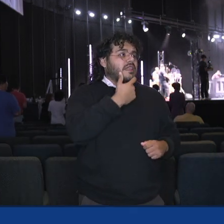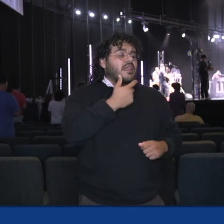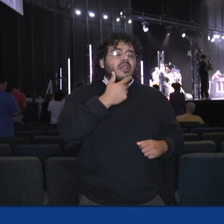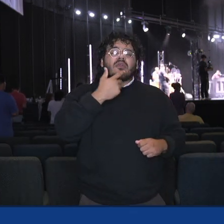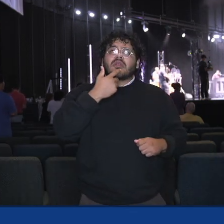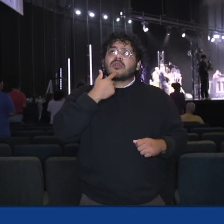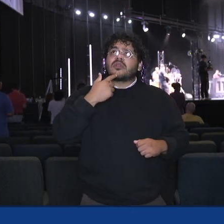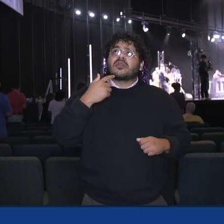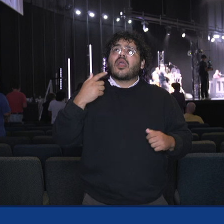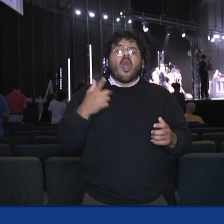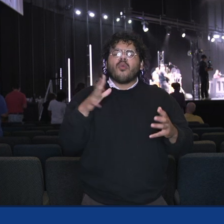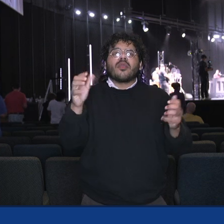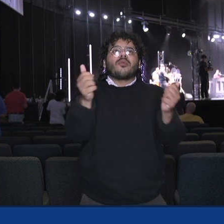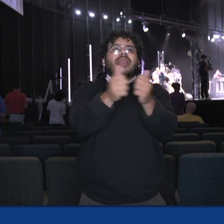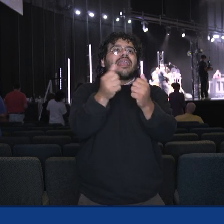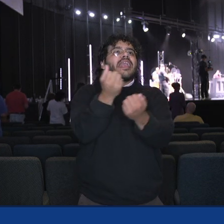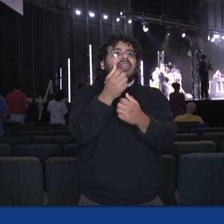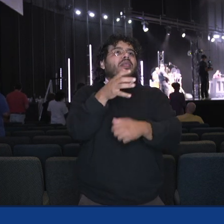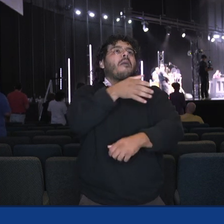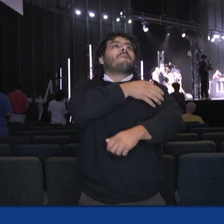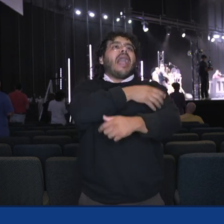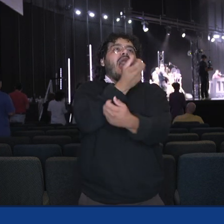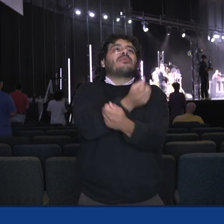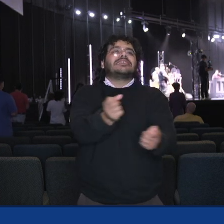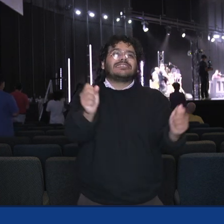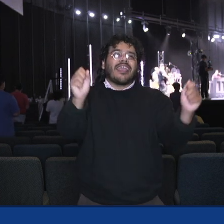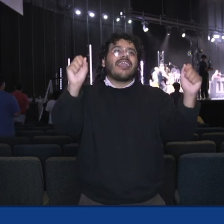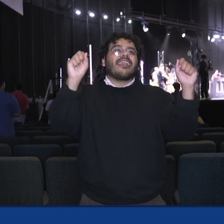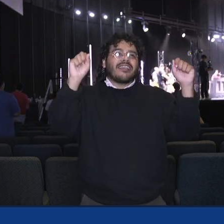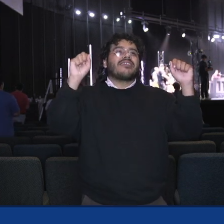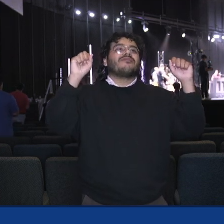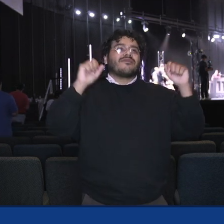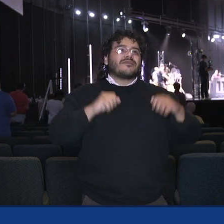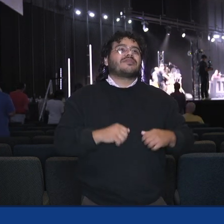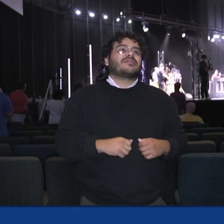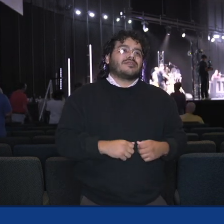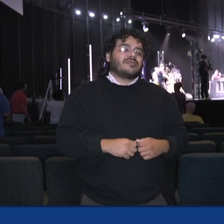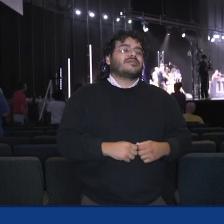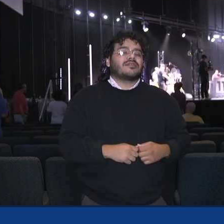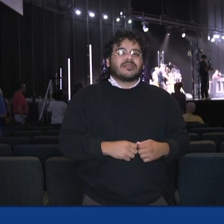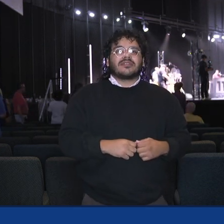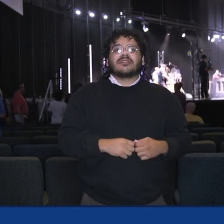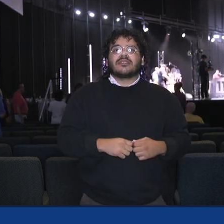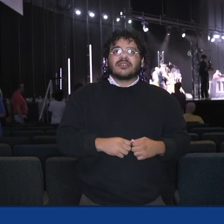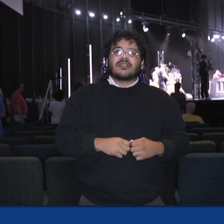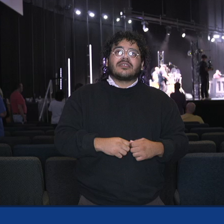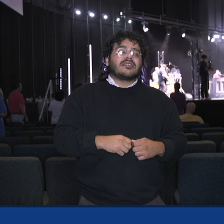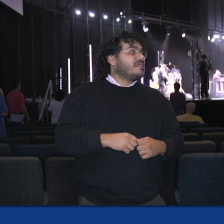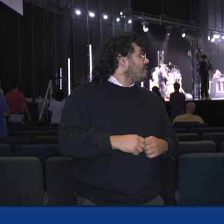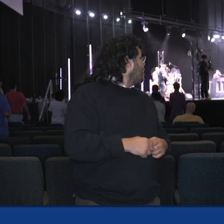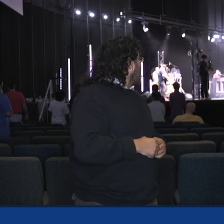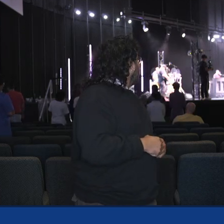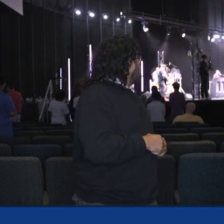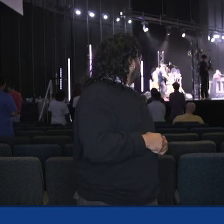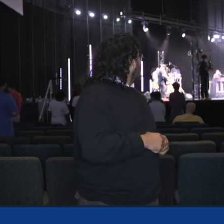With power to save, sing that.